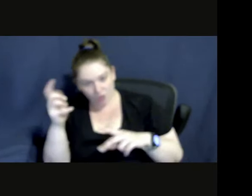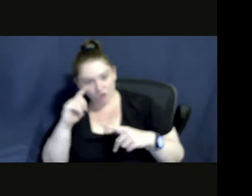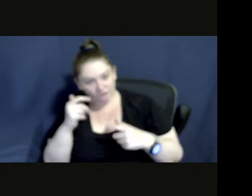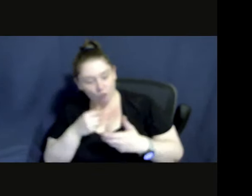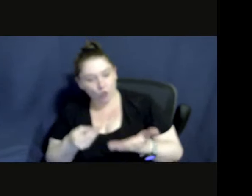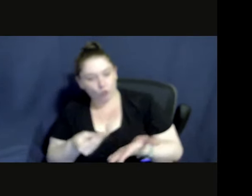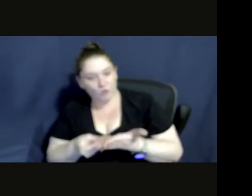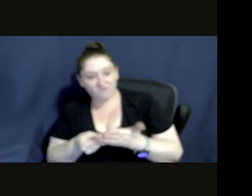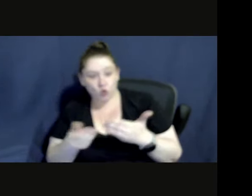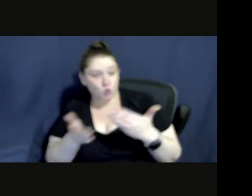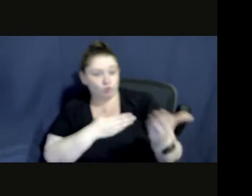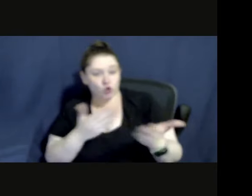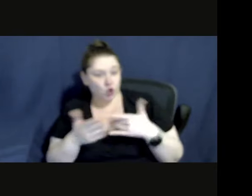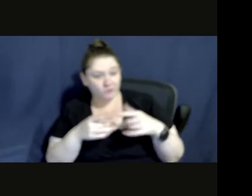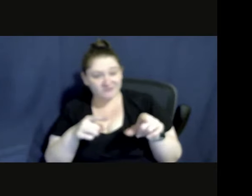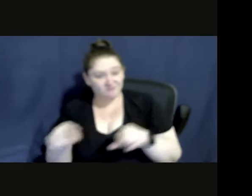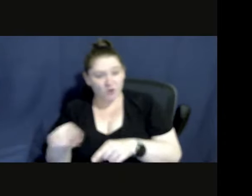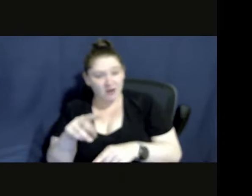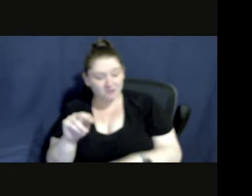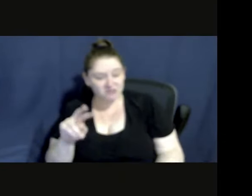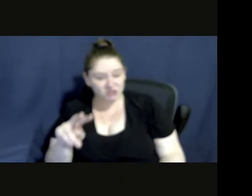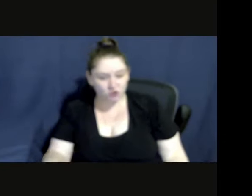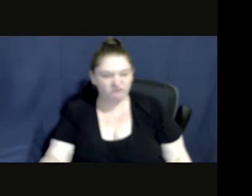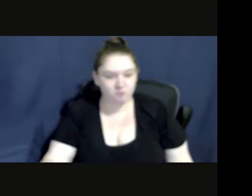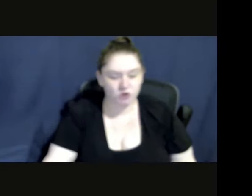what happens in November. But of course,